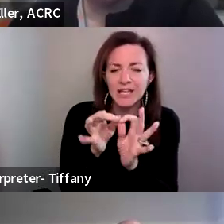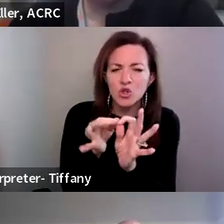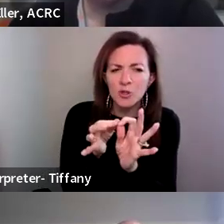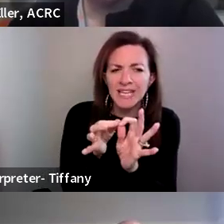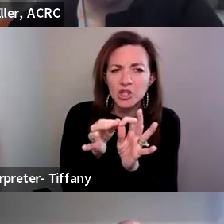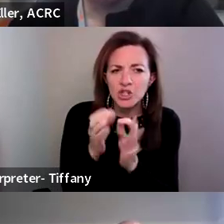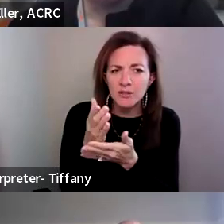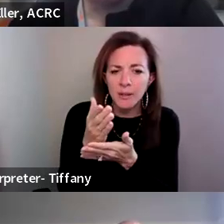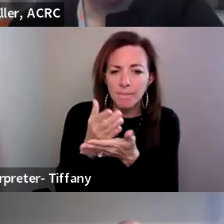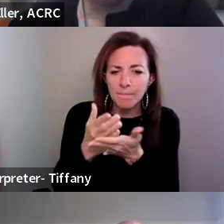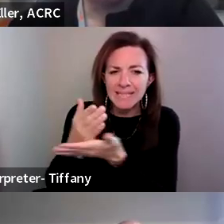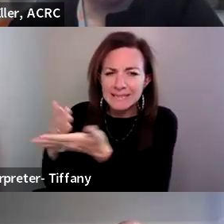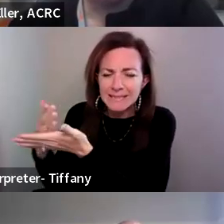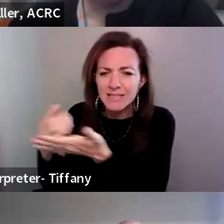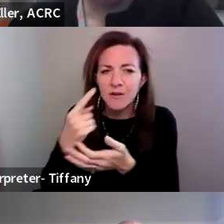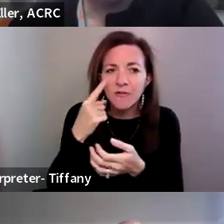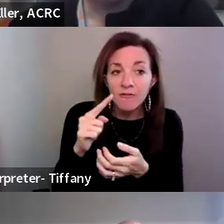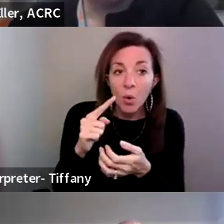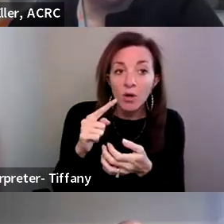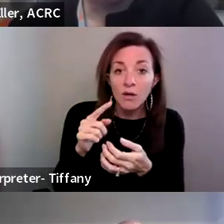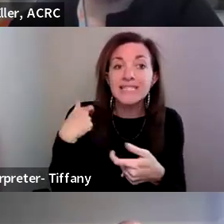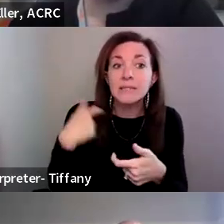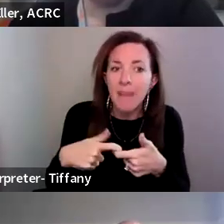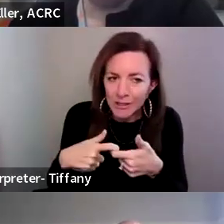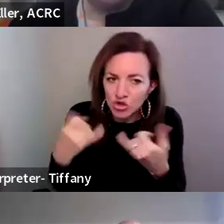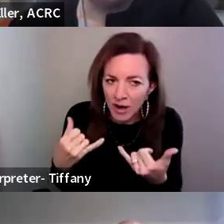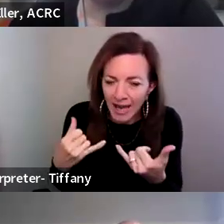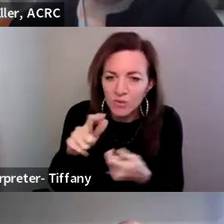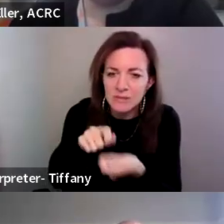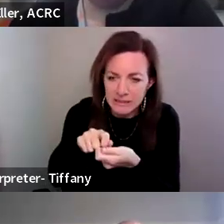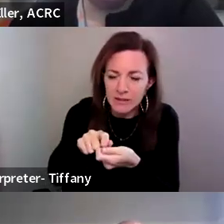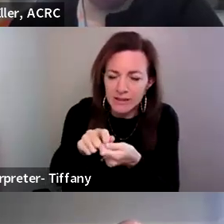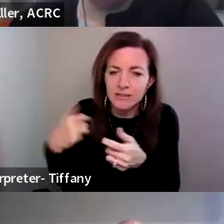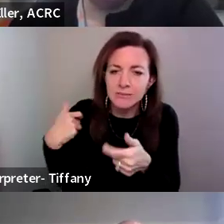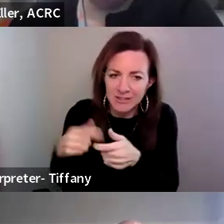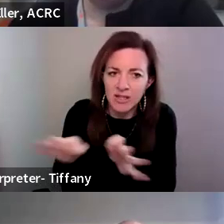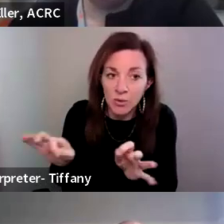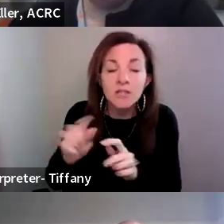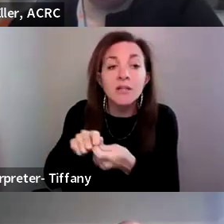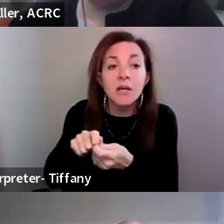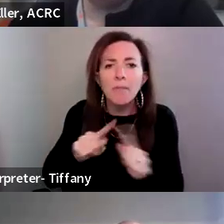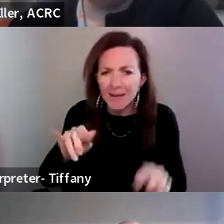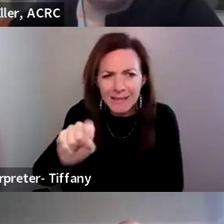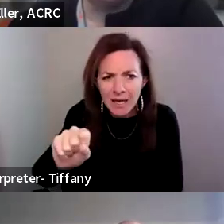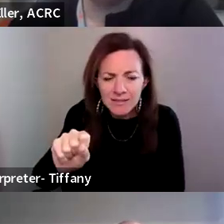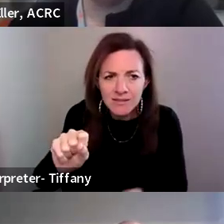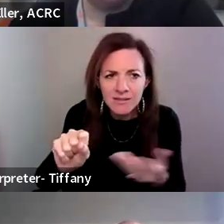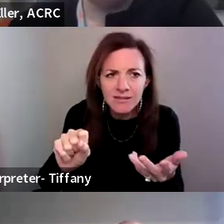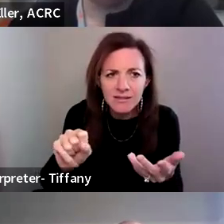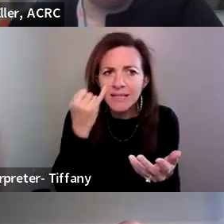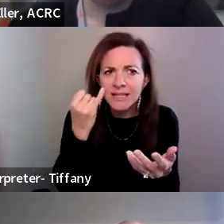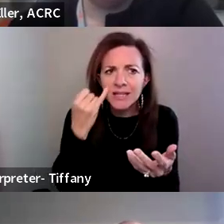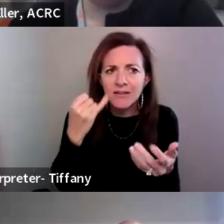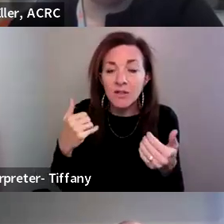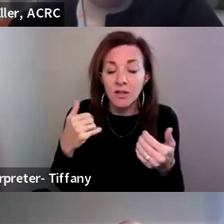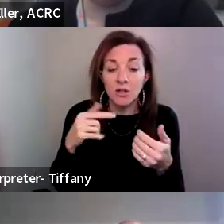interpretation pieces for Spanish, particularly. But yeah, if there's a